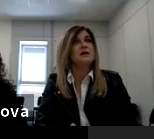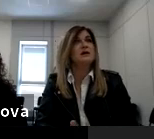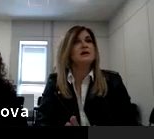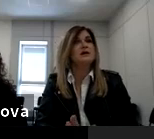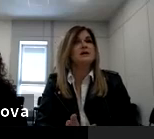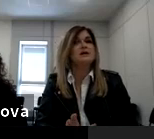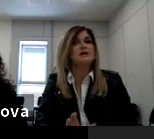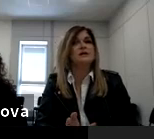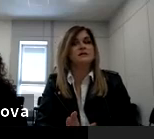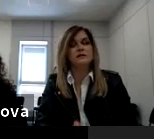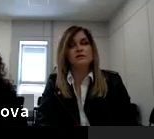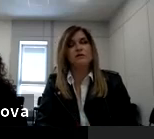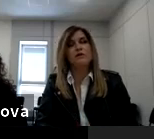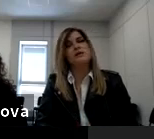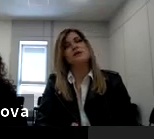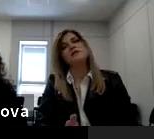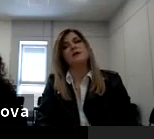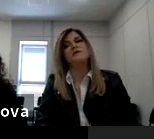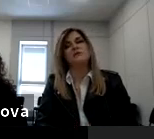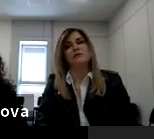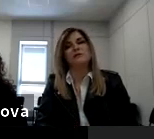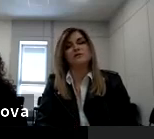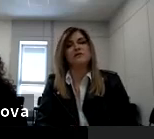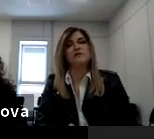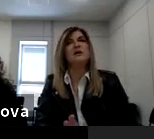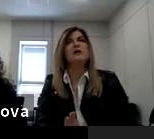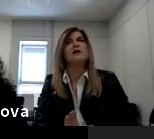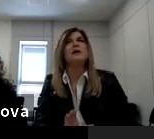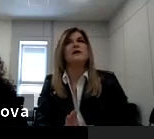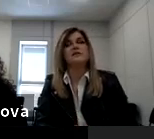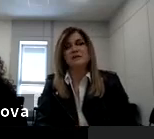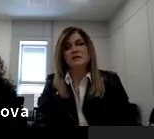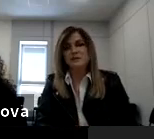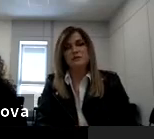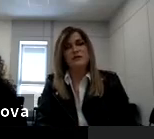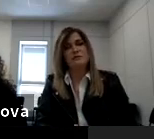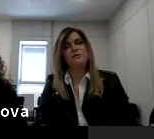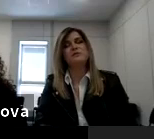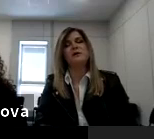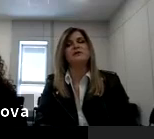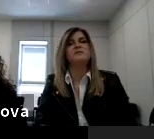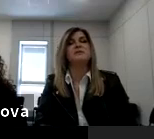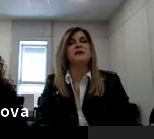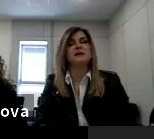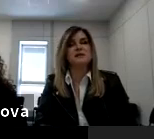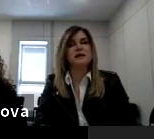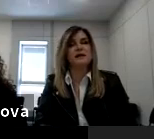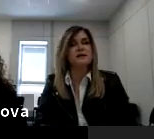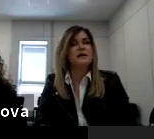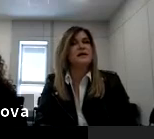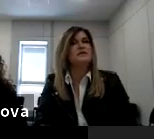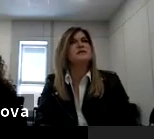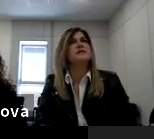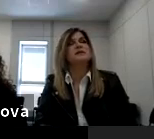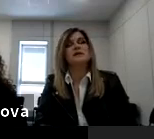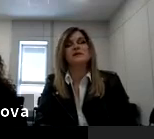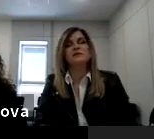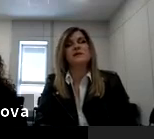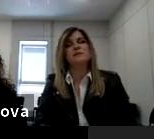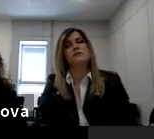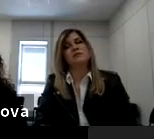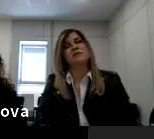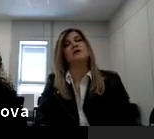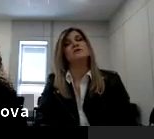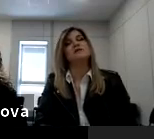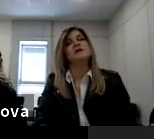be low voltage and high voltage. So if it is needed, we can put power supply inside. If it's not needed,